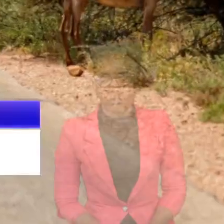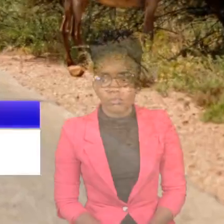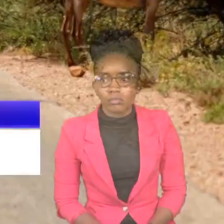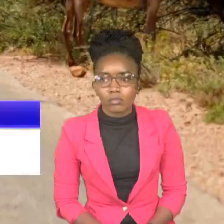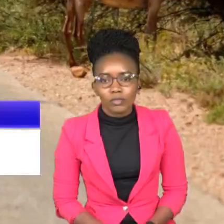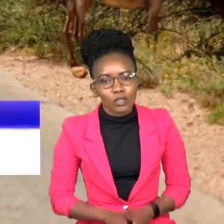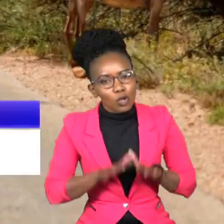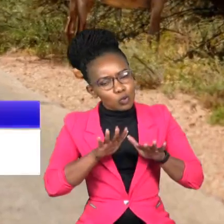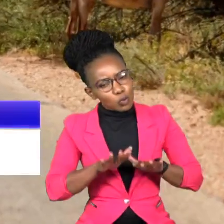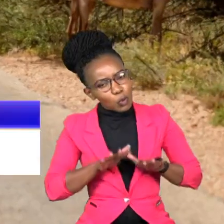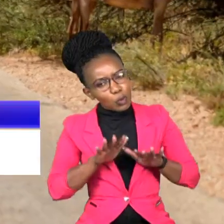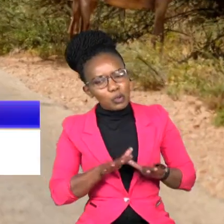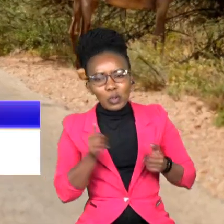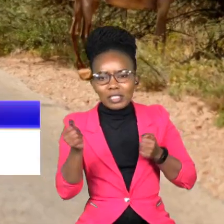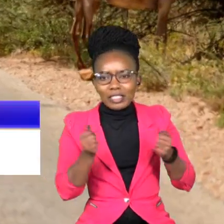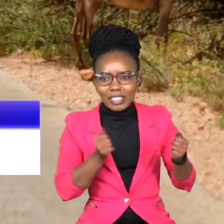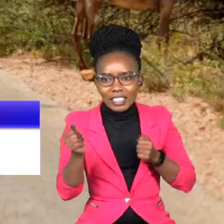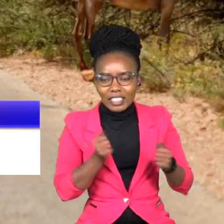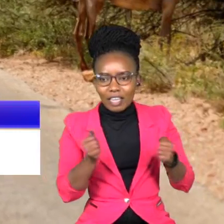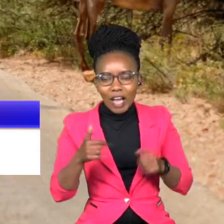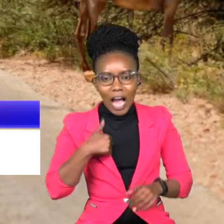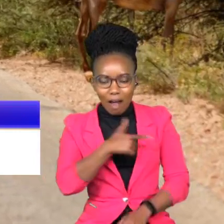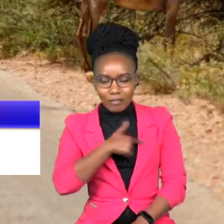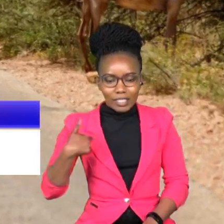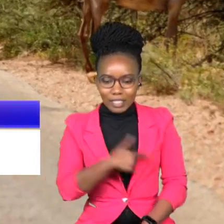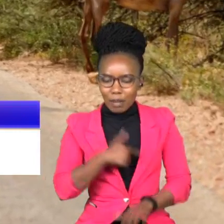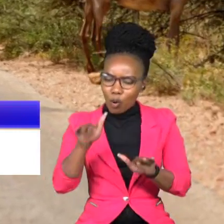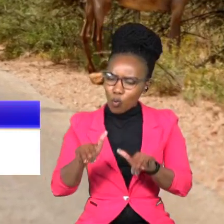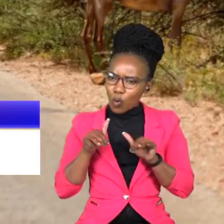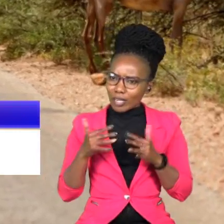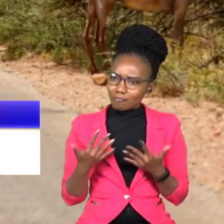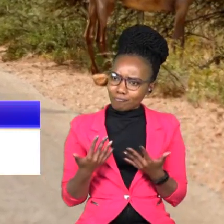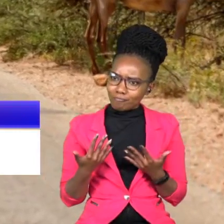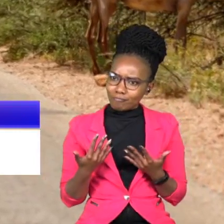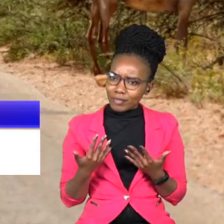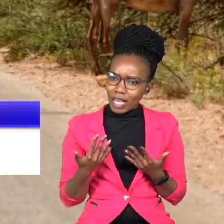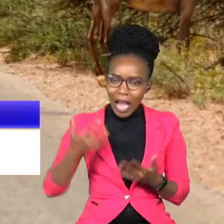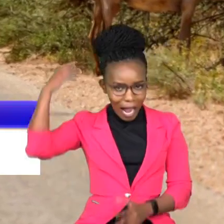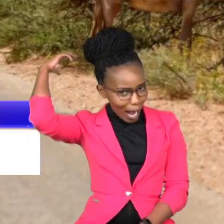Slow down, driver. We're approaching a zebra. Wait a minute. A camel crossing?